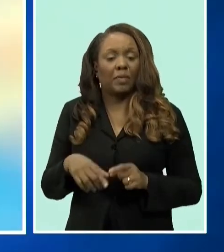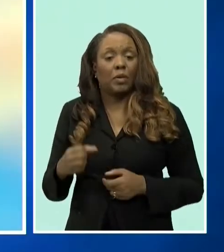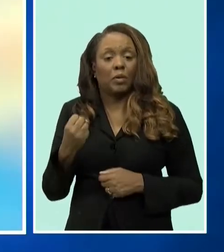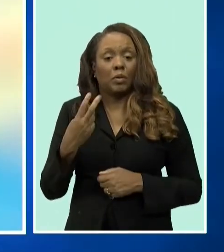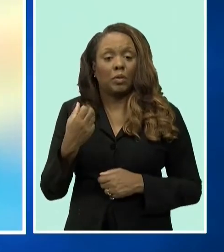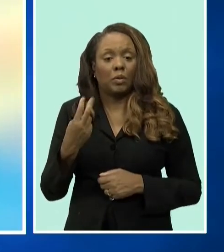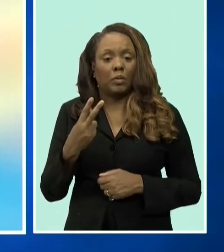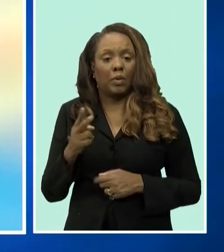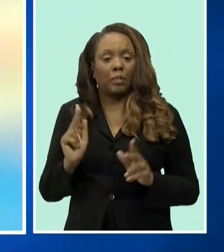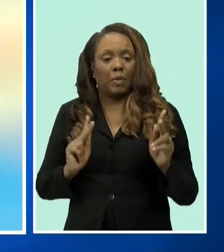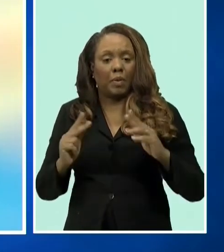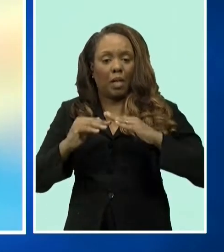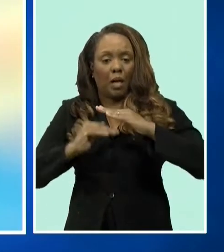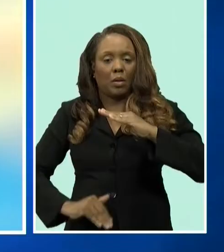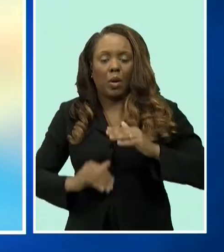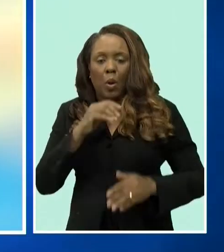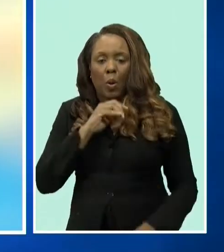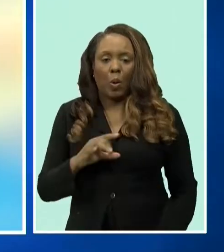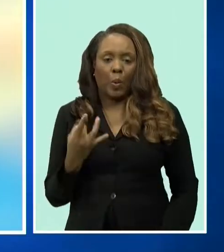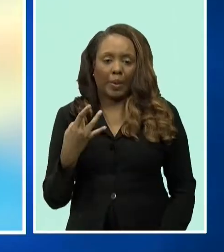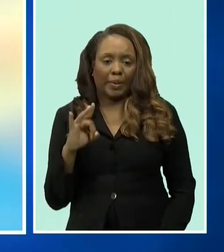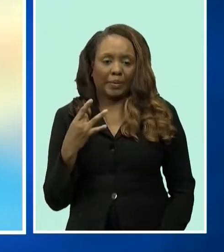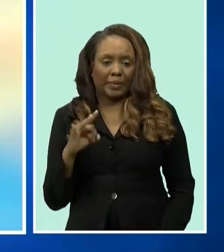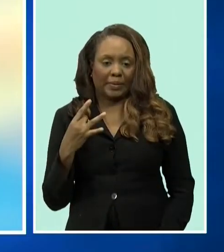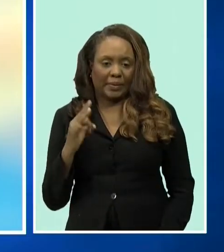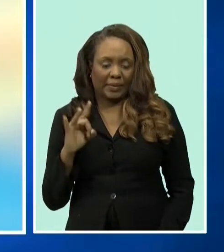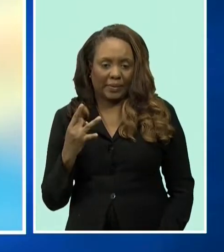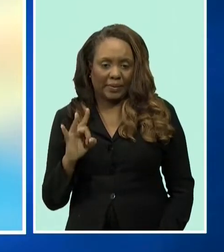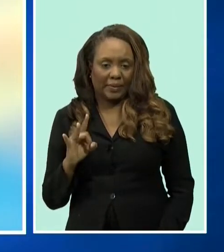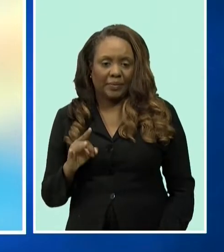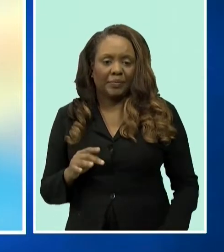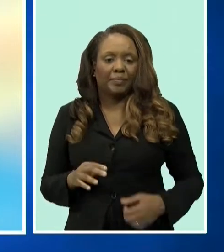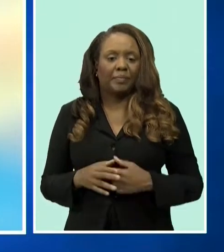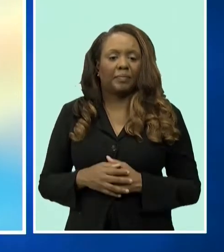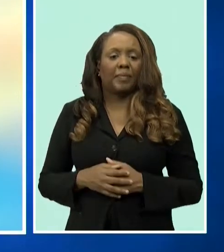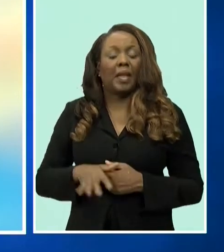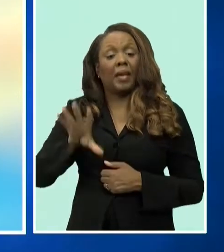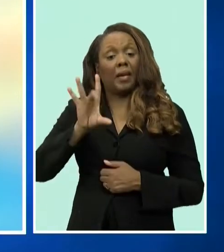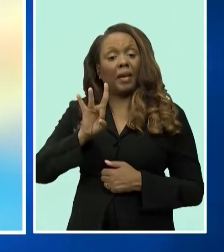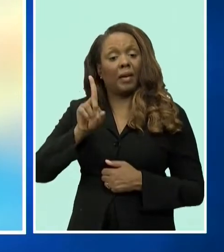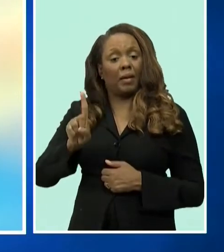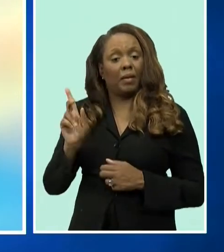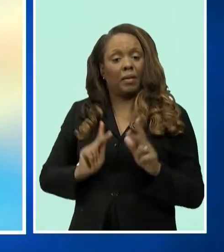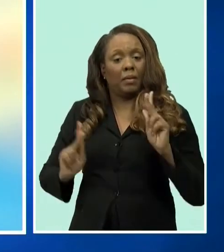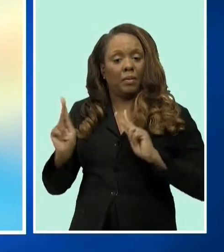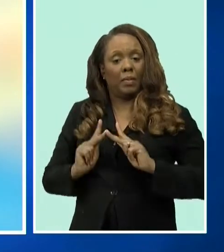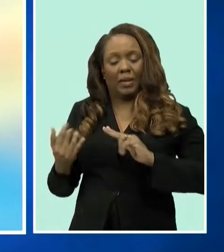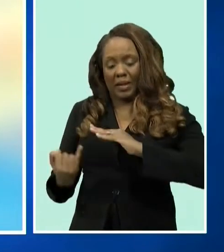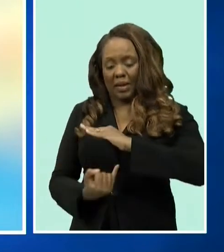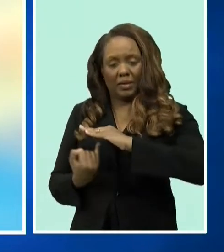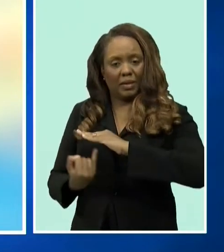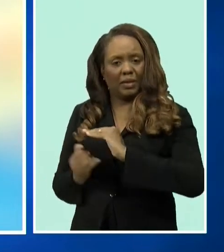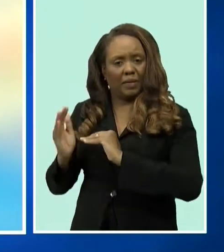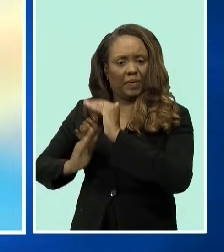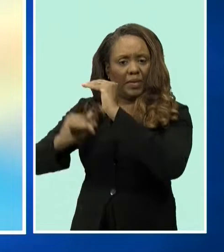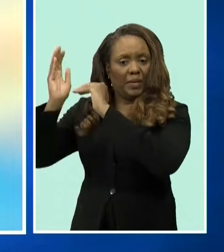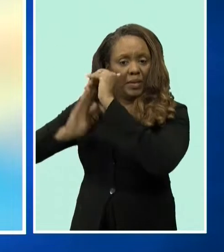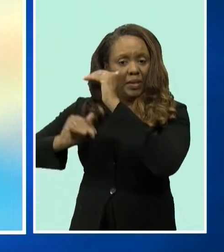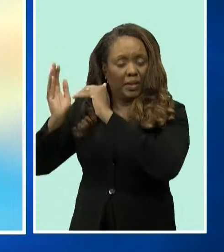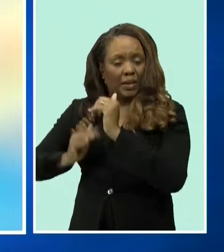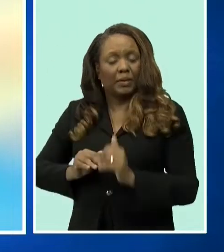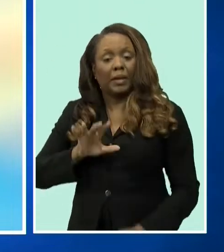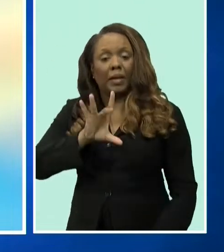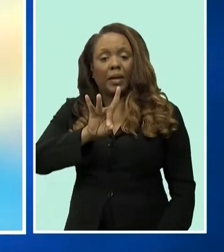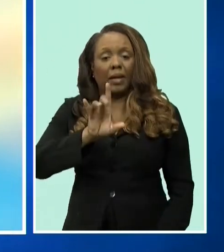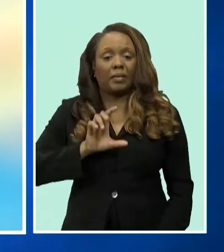September 1st, by laboratories across the island. The cases consisted of 12 people under the age of 18 and 65 who were 18 years